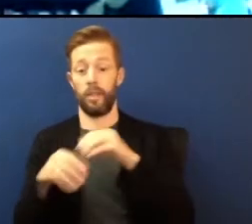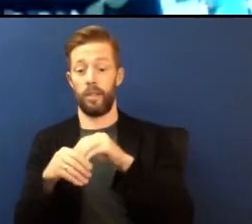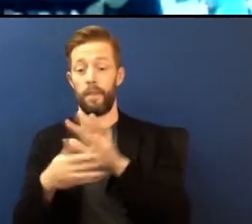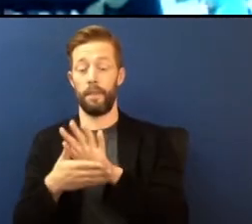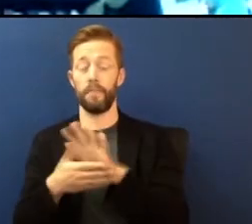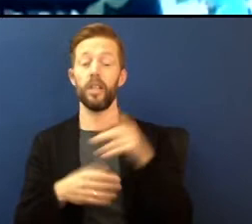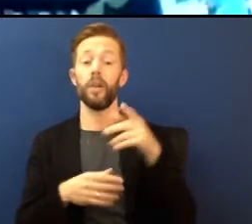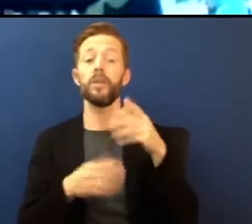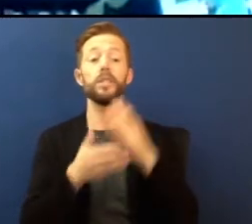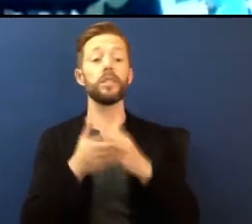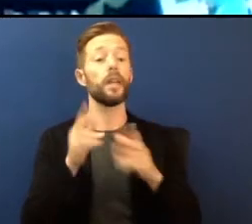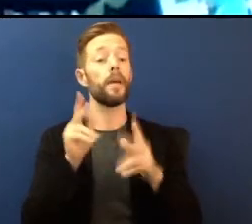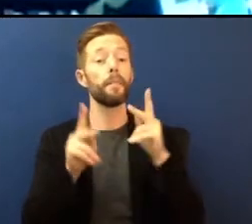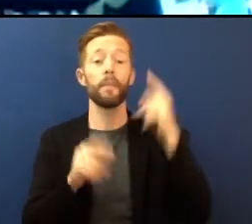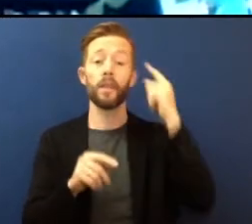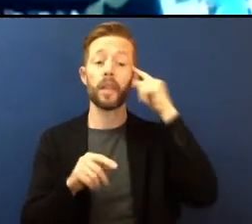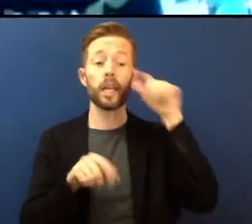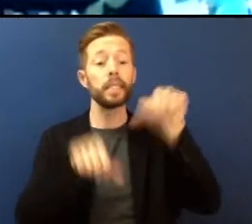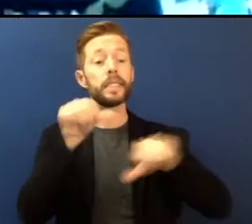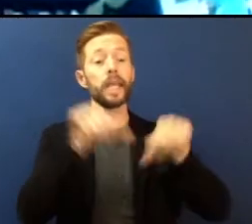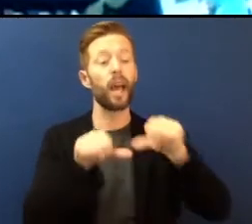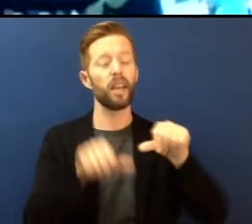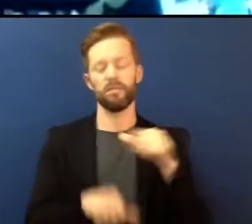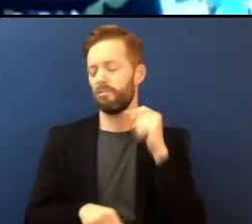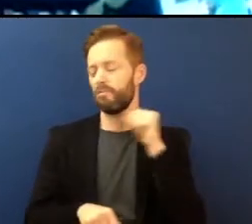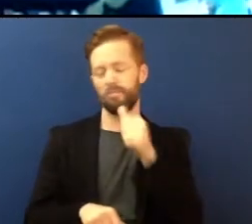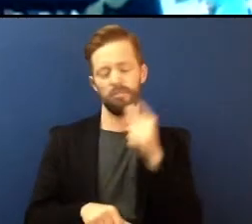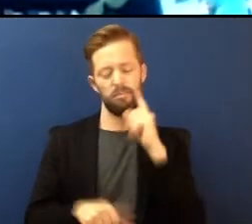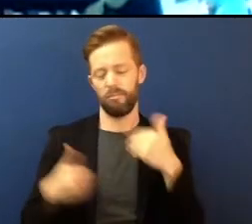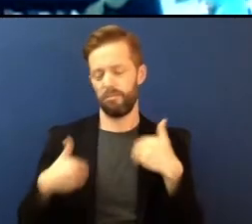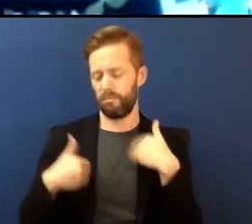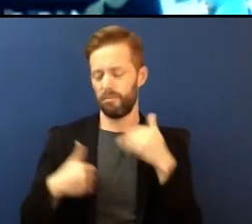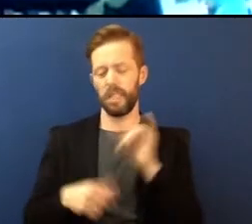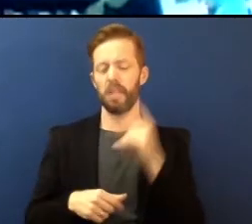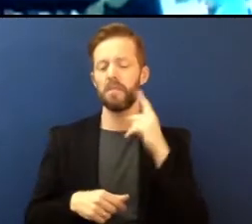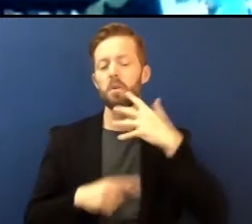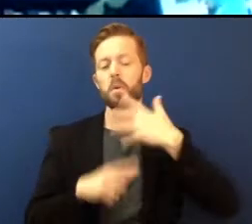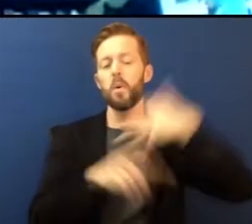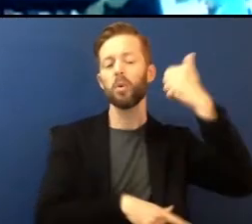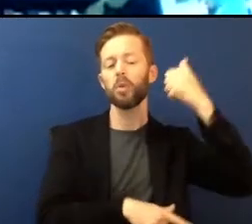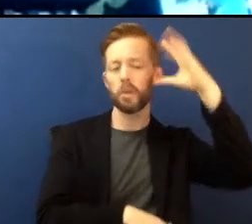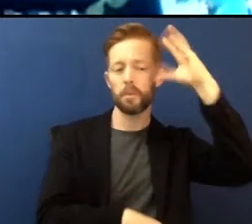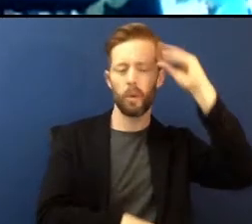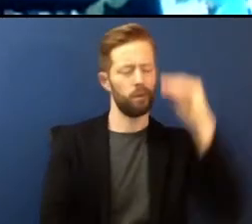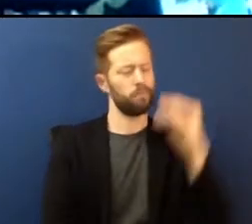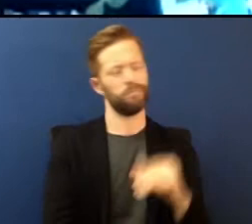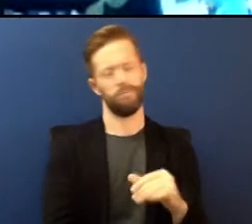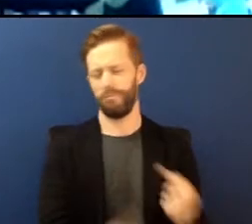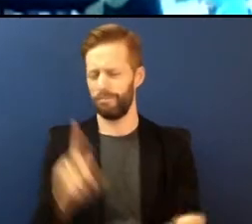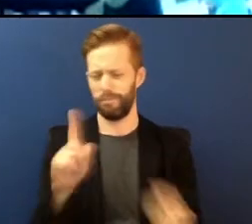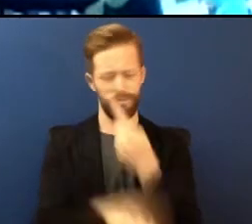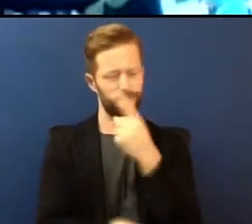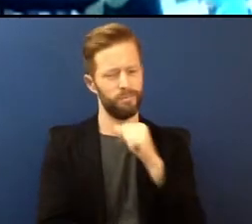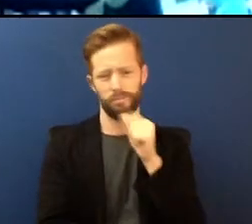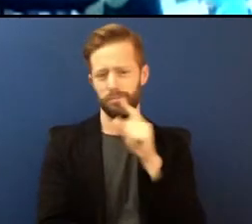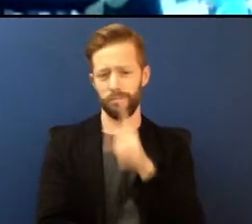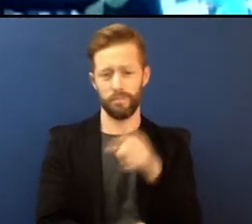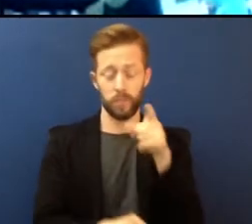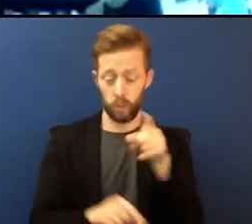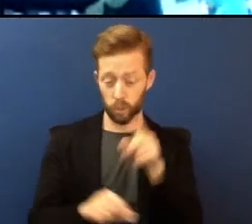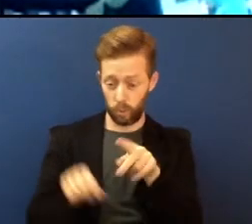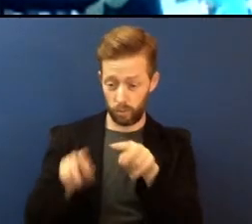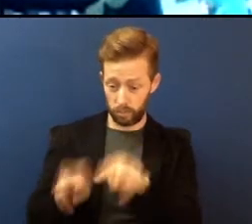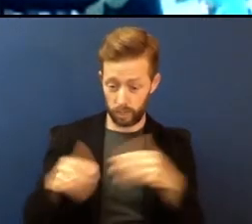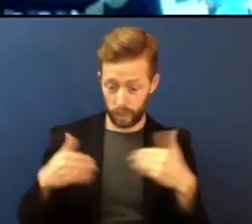in the video, science is not really for young children, it's for older boys, which is clearly not the case. If you actually watch